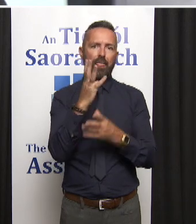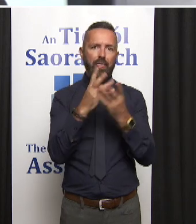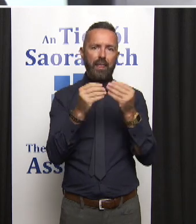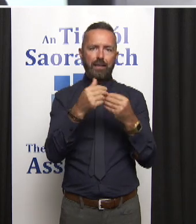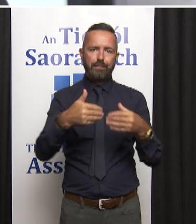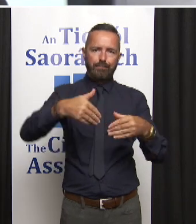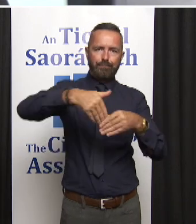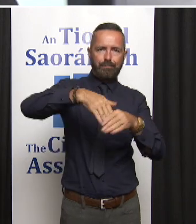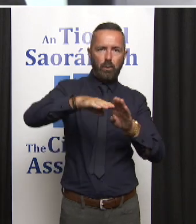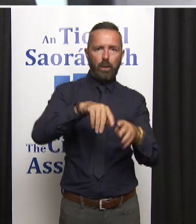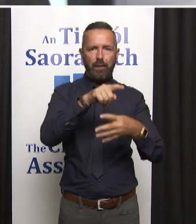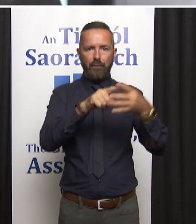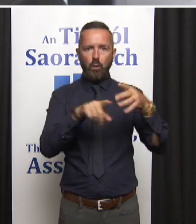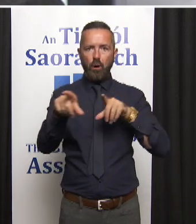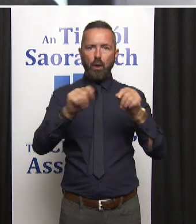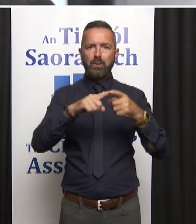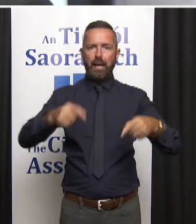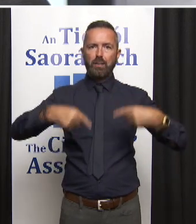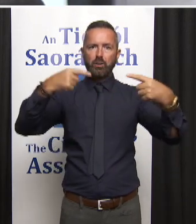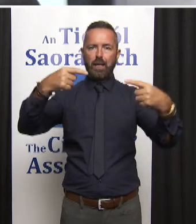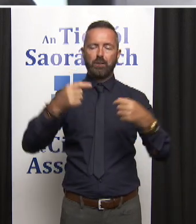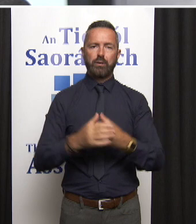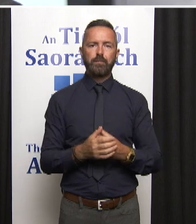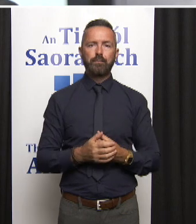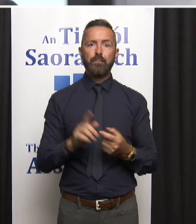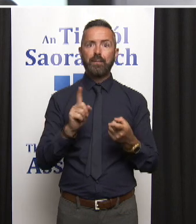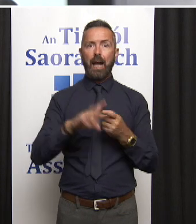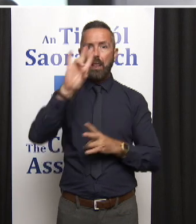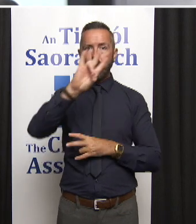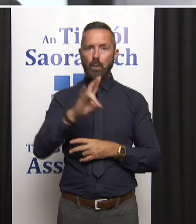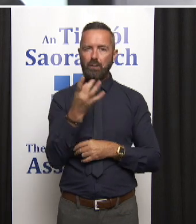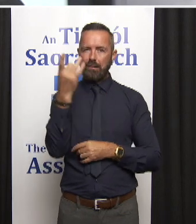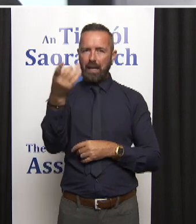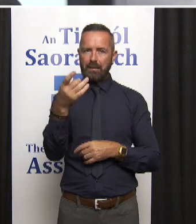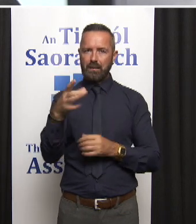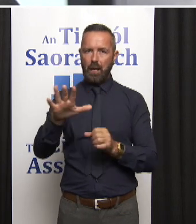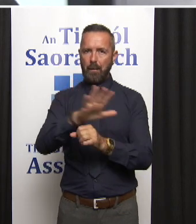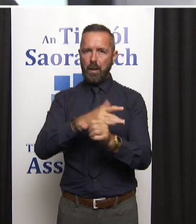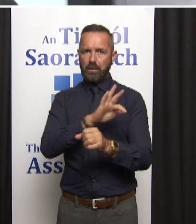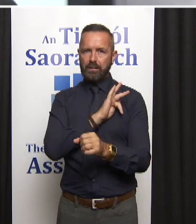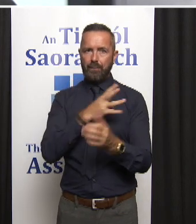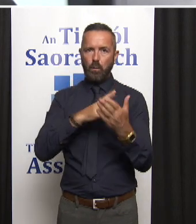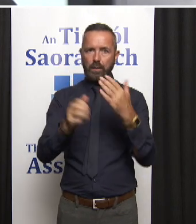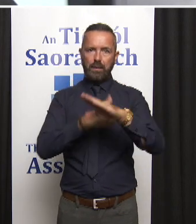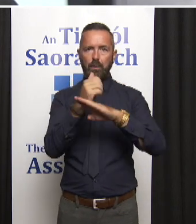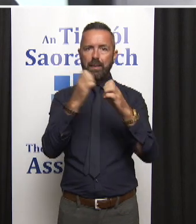4 options and the challenges and the obstacles that might arise or the questions you might ask among yourselves in implementing each